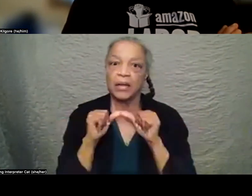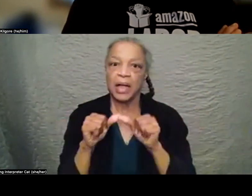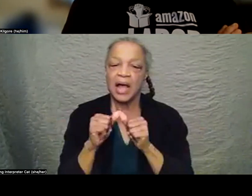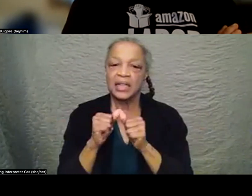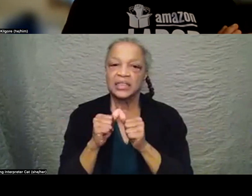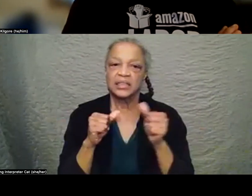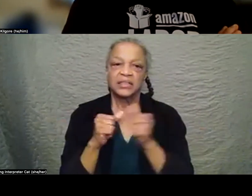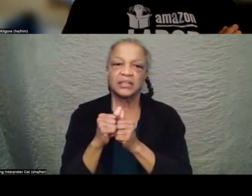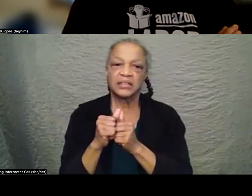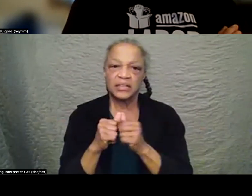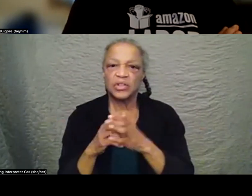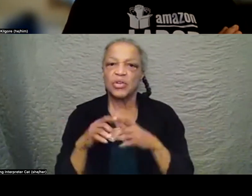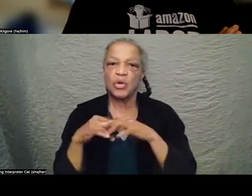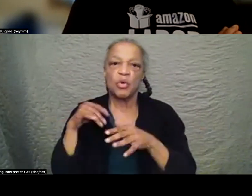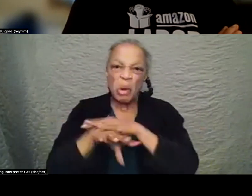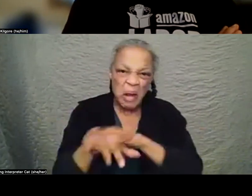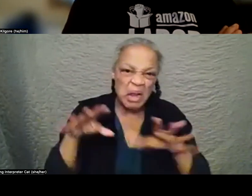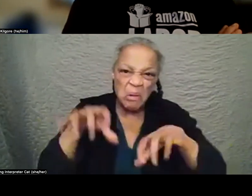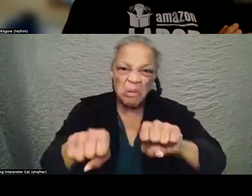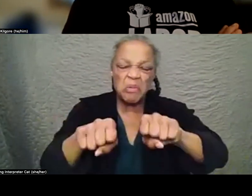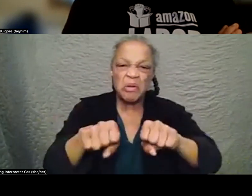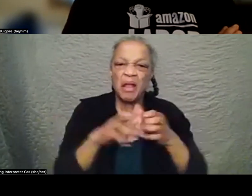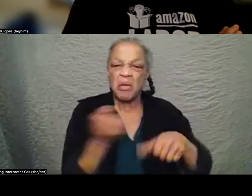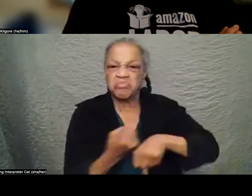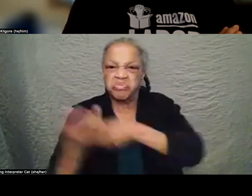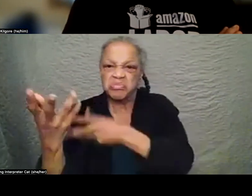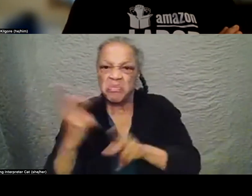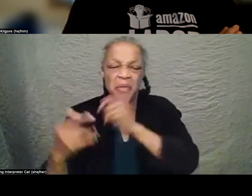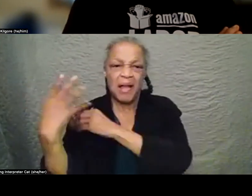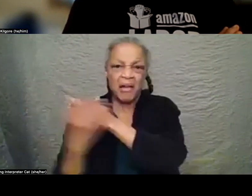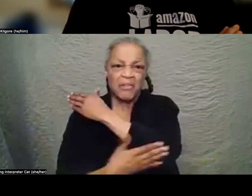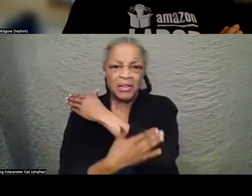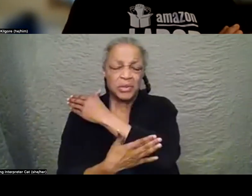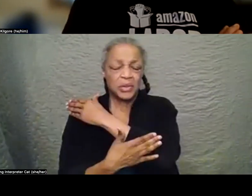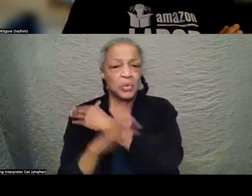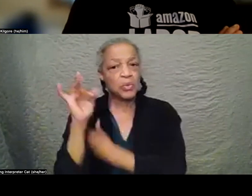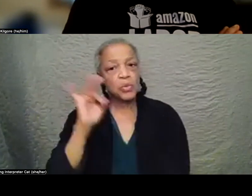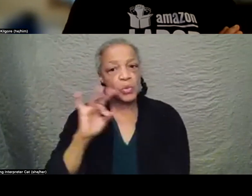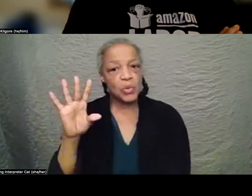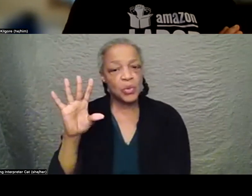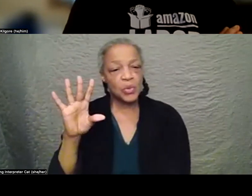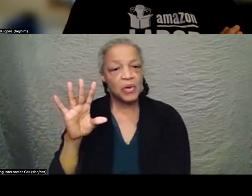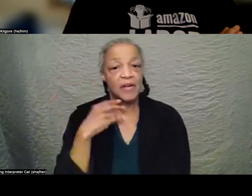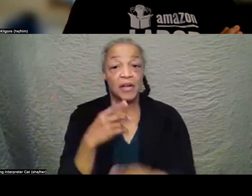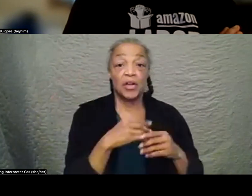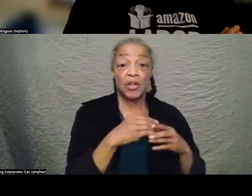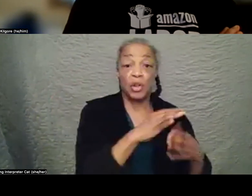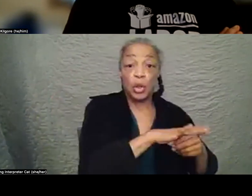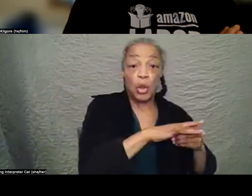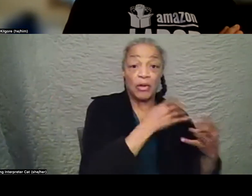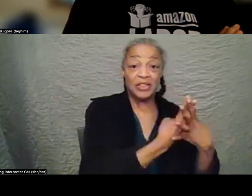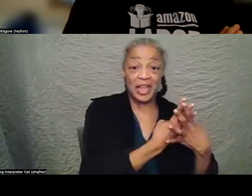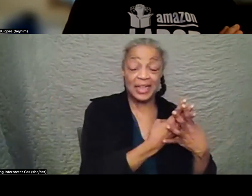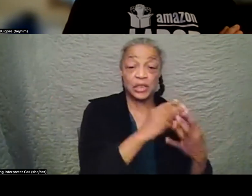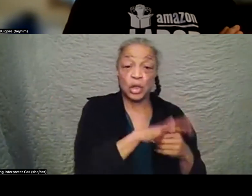raids, constantly people in our communities being deported and, you know, transferred from local jails, local police